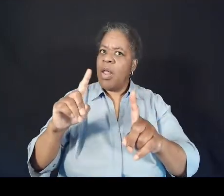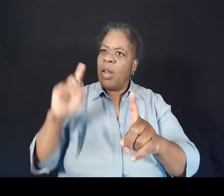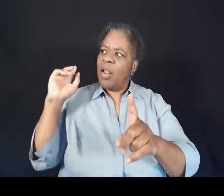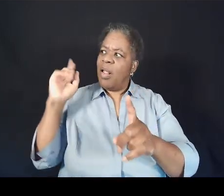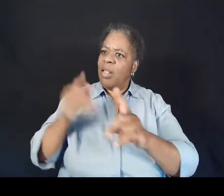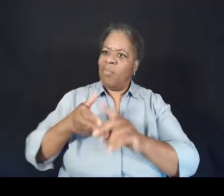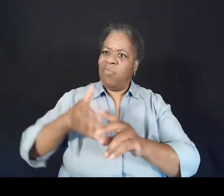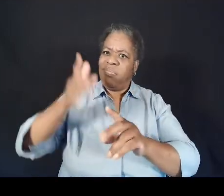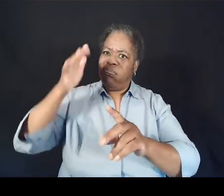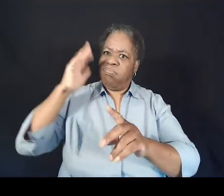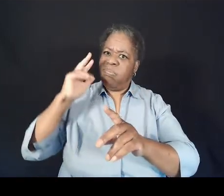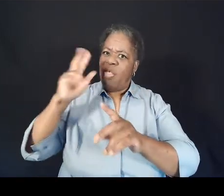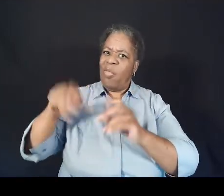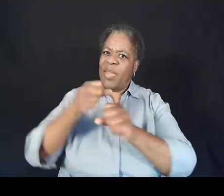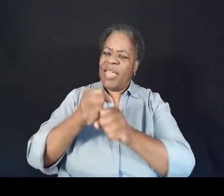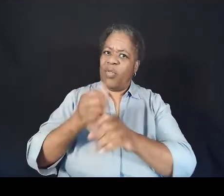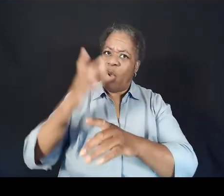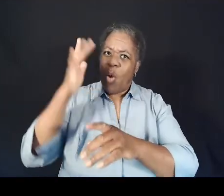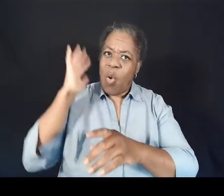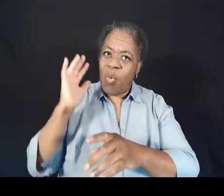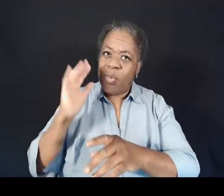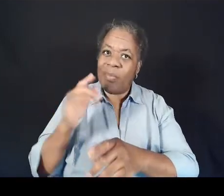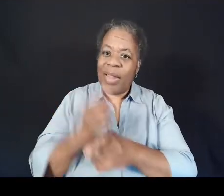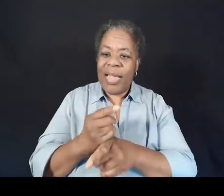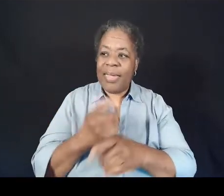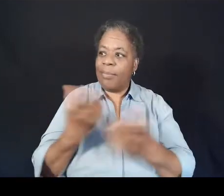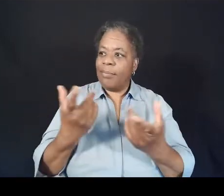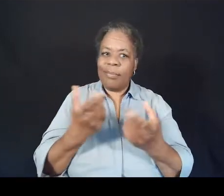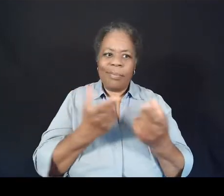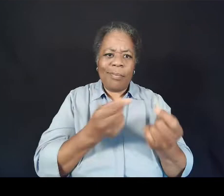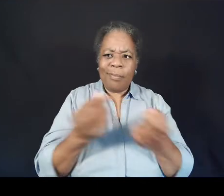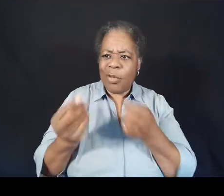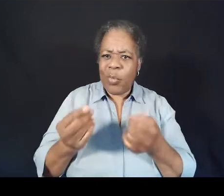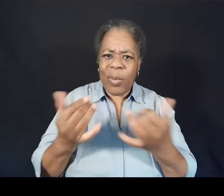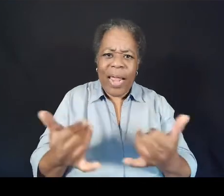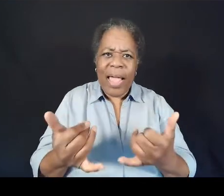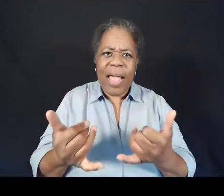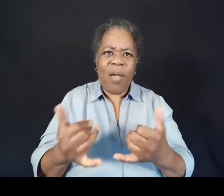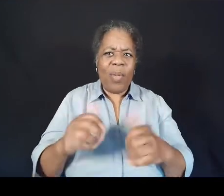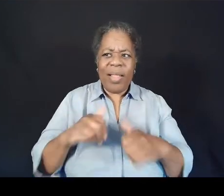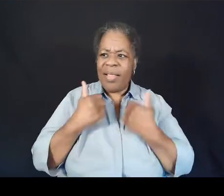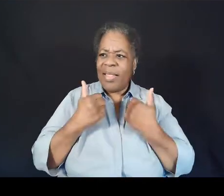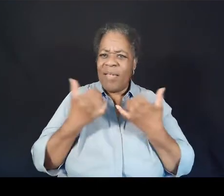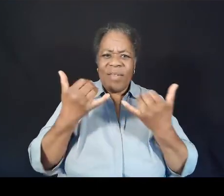ago. What do we want to do? Who do we want to be? How do we want to live?